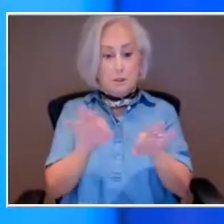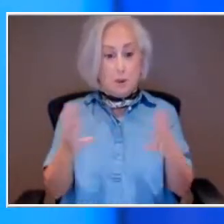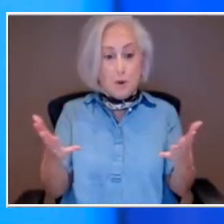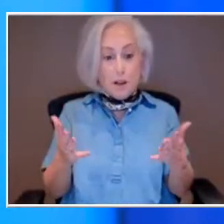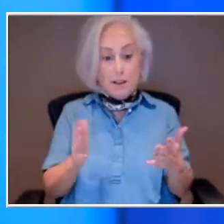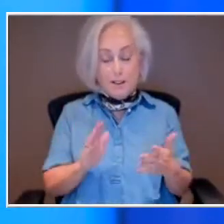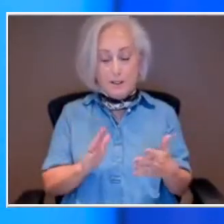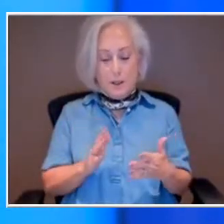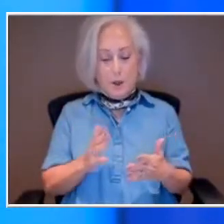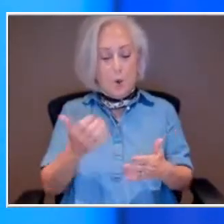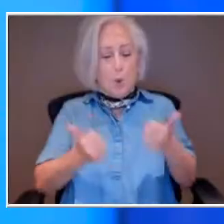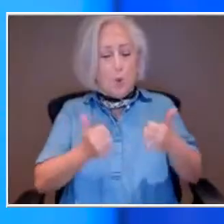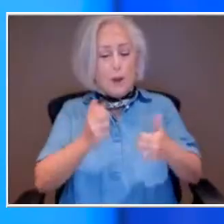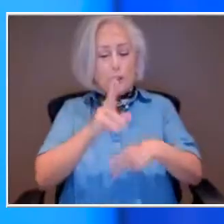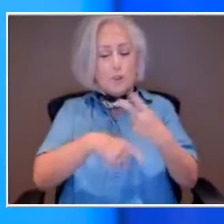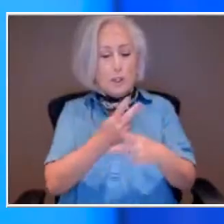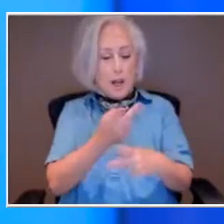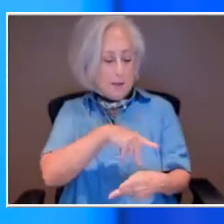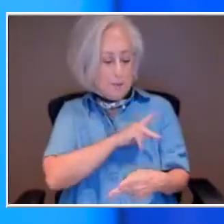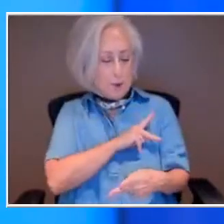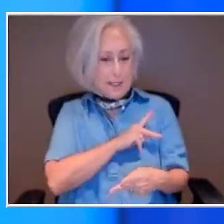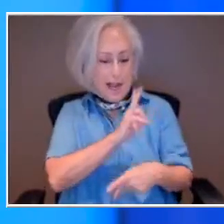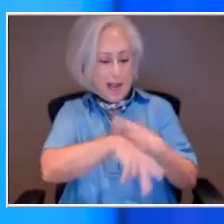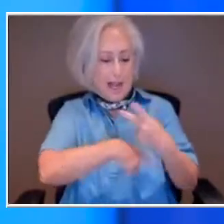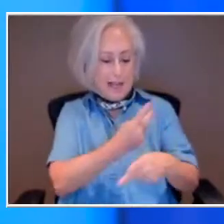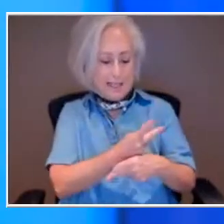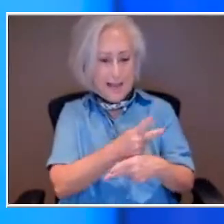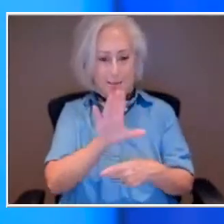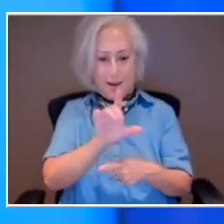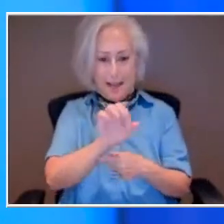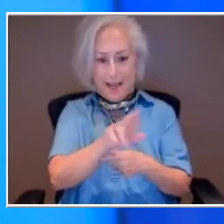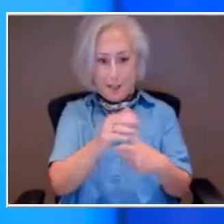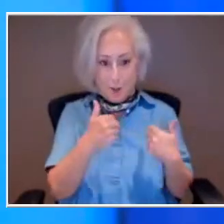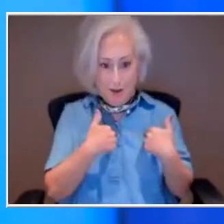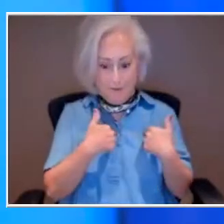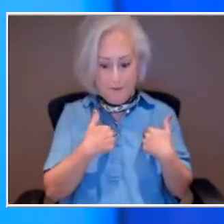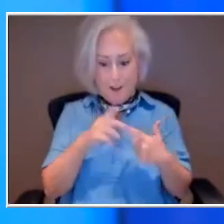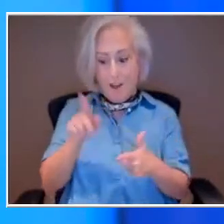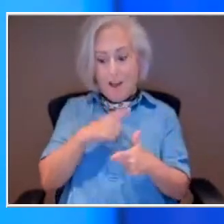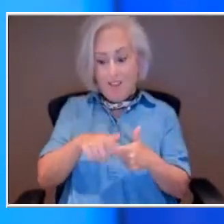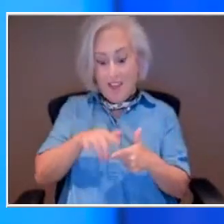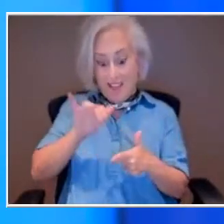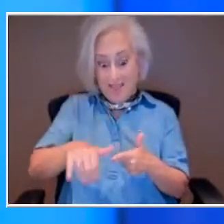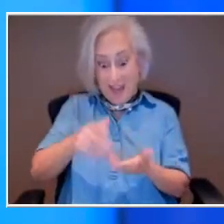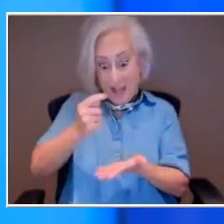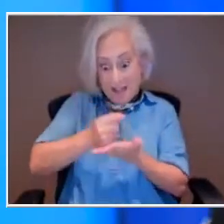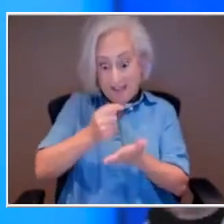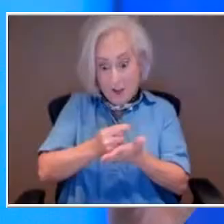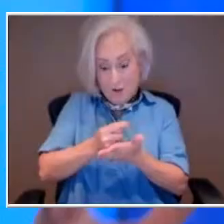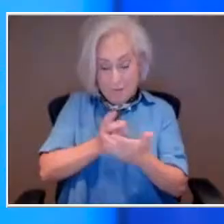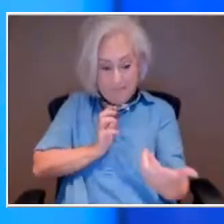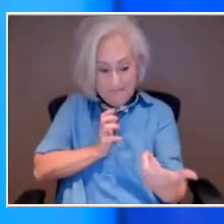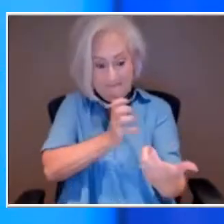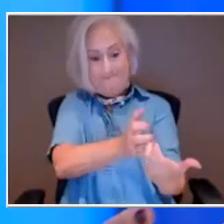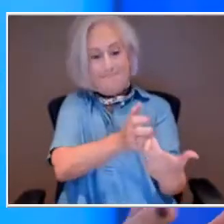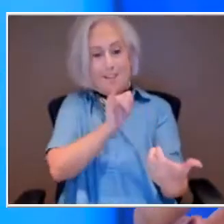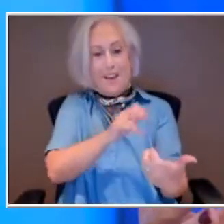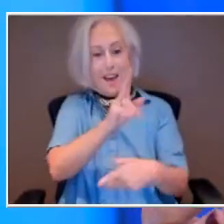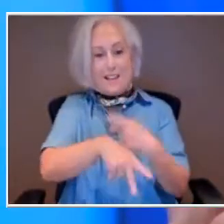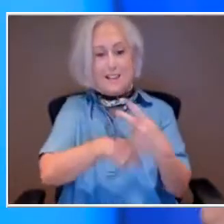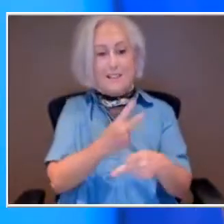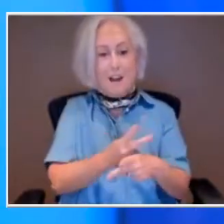that the patient has been diagnosed with. From there, we actually have tailored therapies. But the tailored therapies has gone even beyond